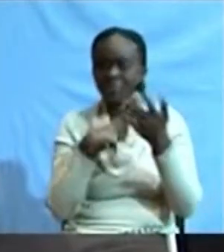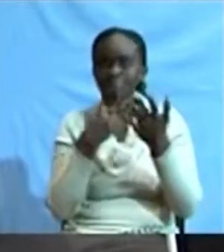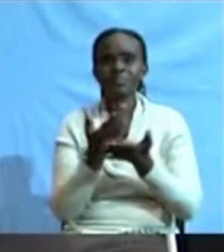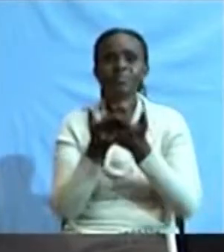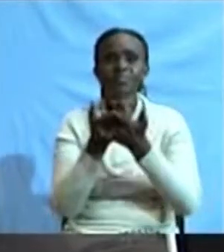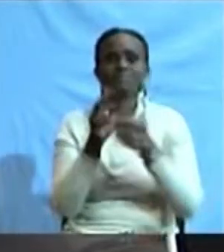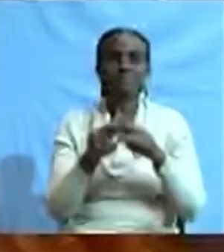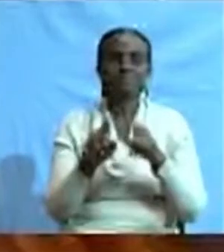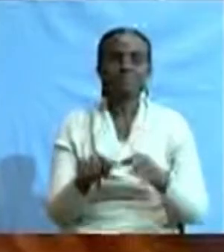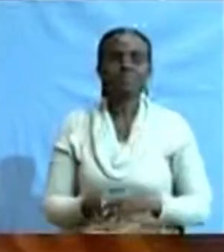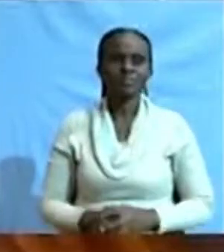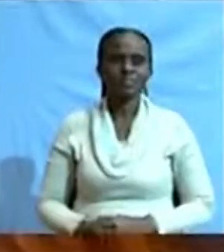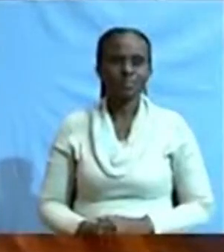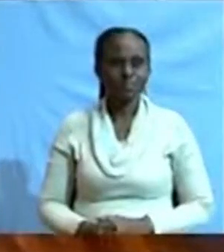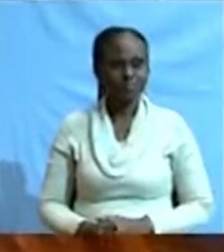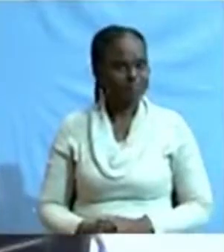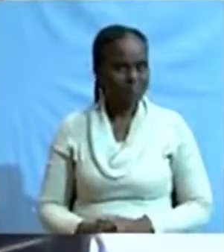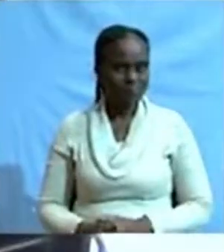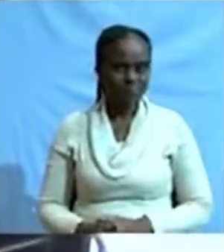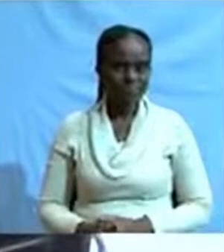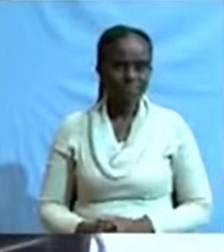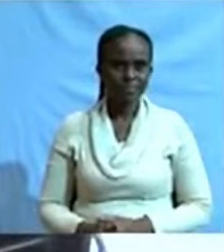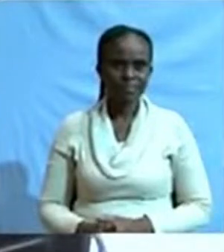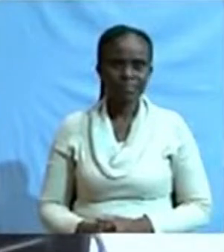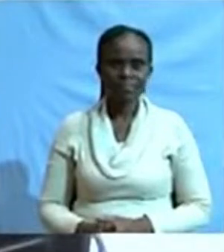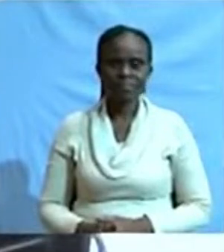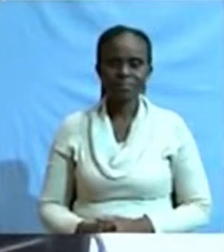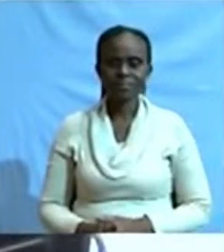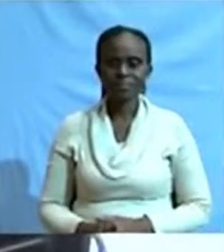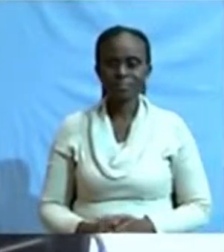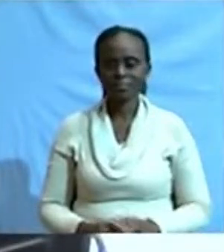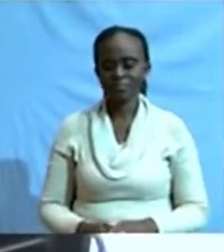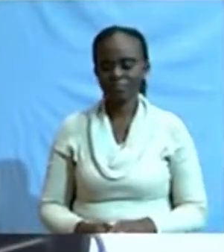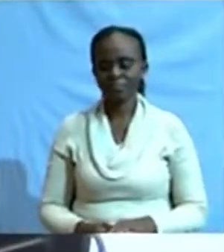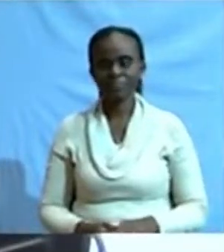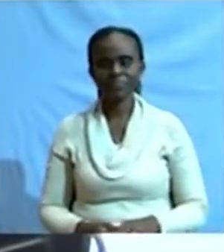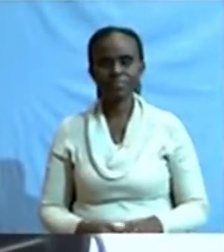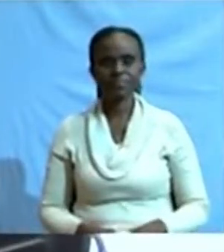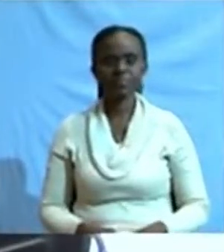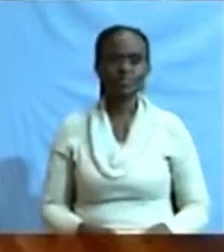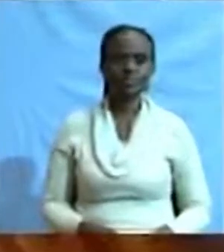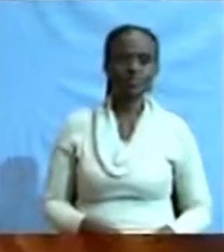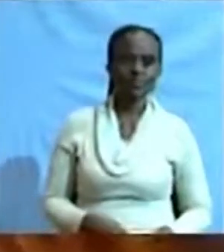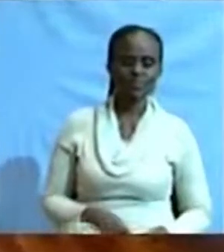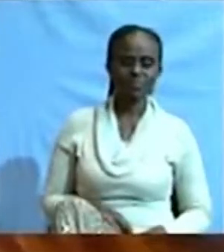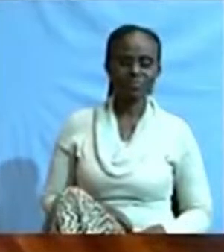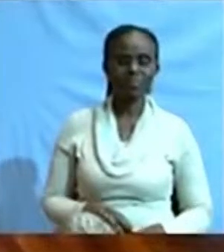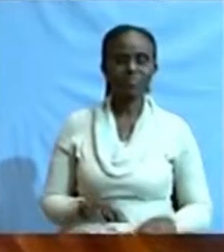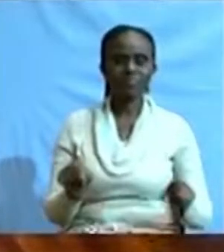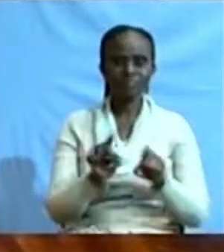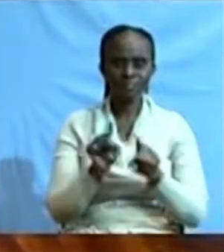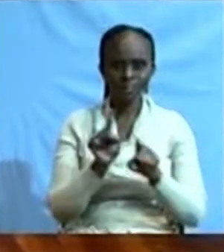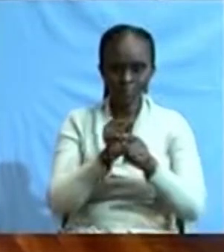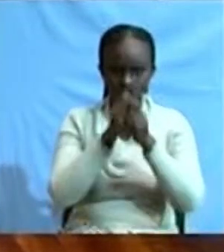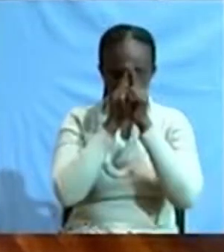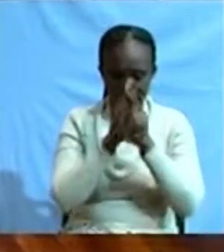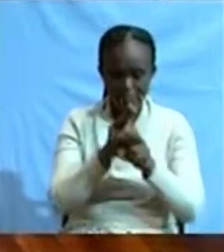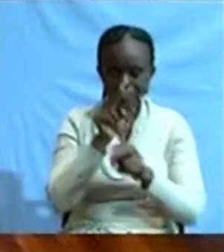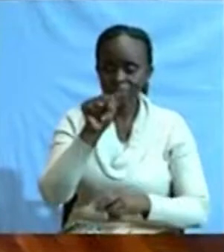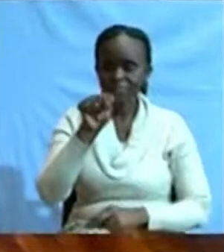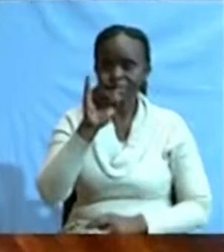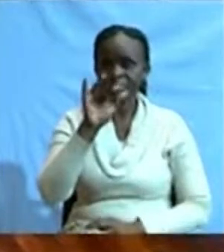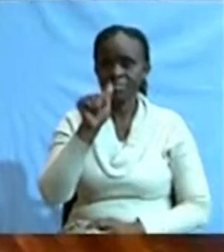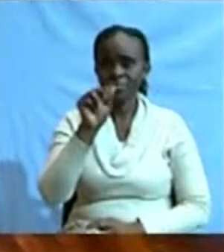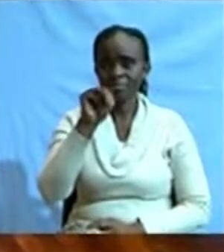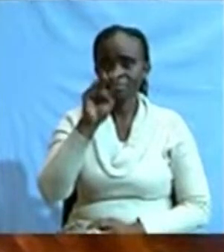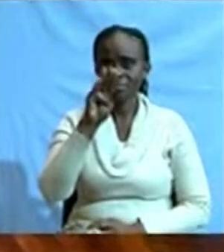Chair. And I'd asked you that question. Just to We'd add like on, know just what a small services- one, Yeah, Chair. Yeah, just as Honorable Nyambosa is coming,